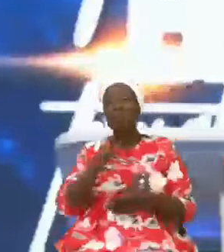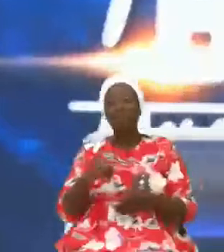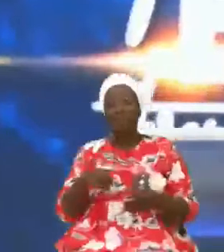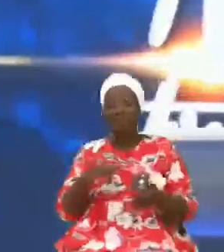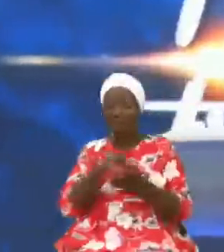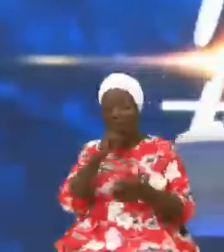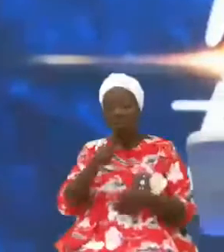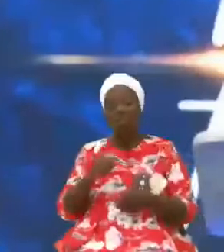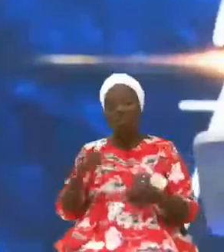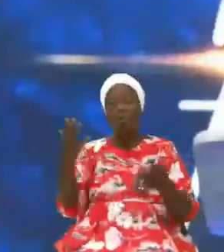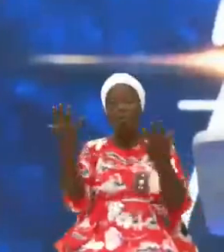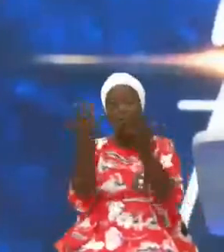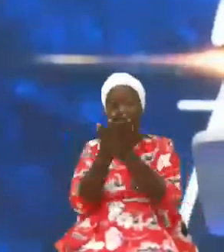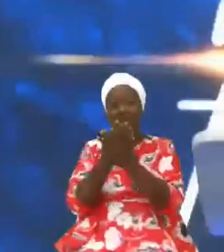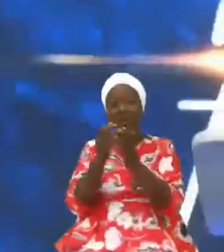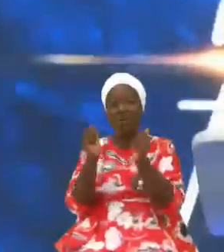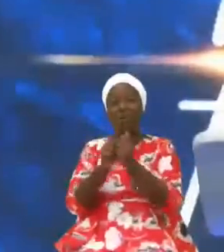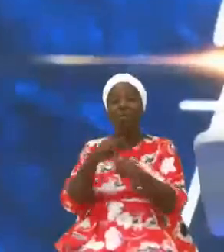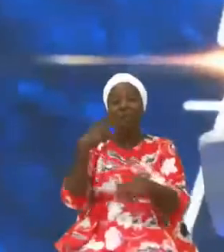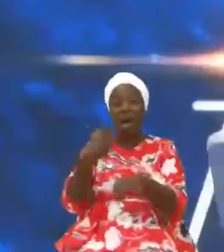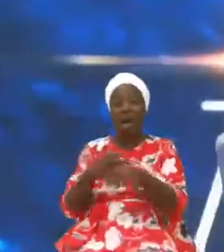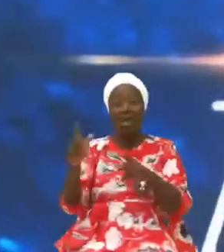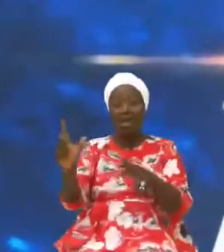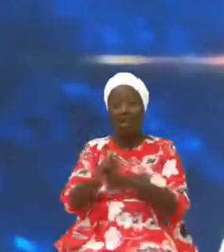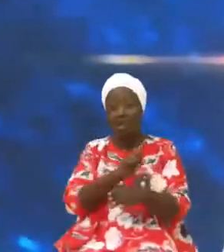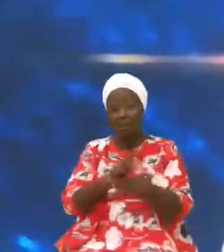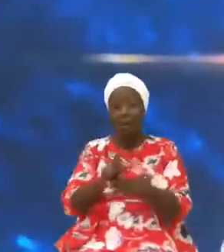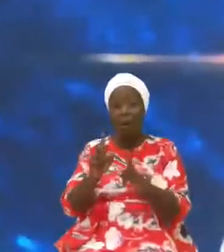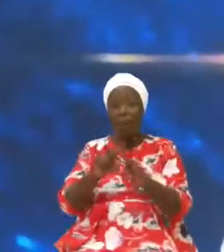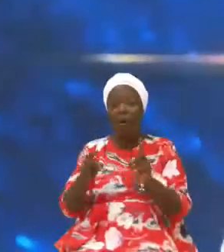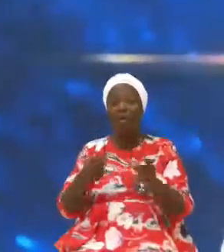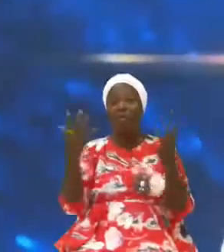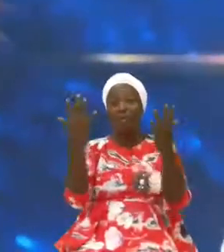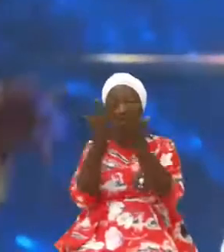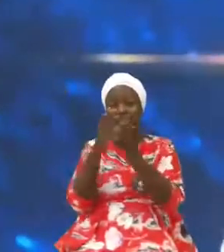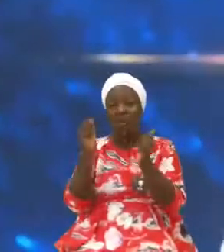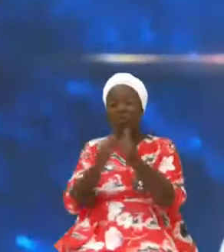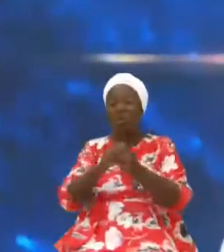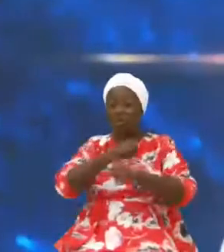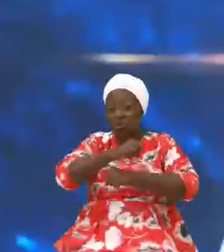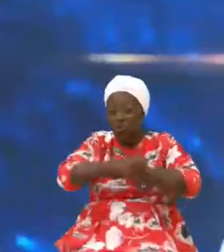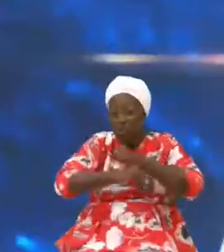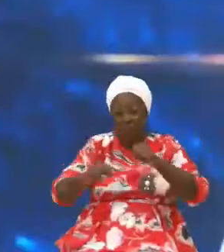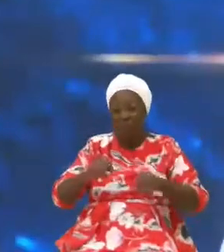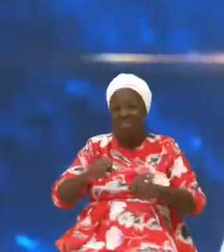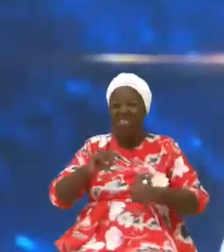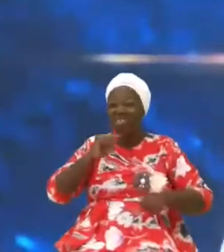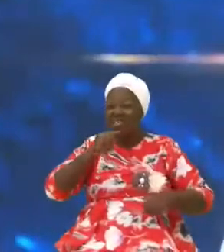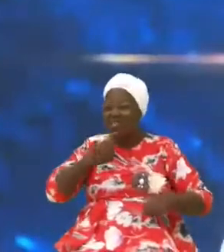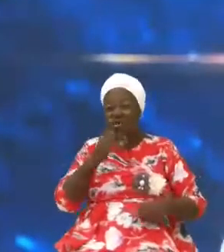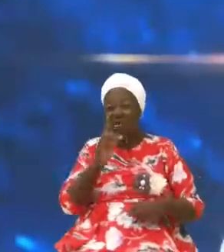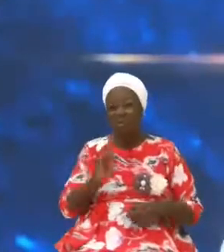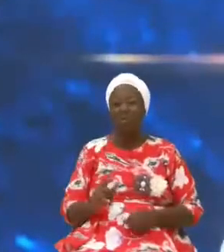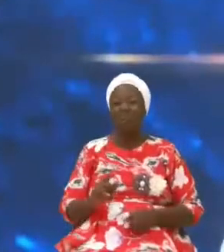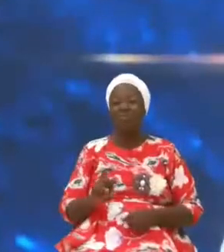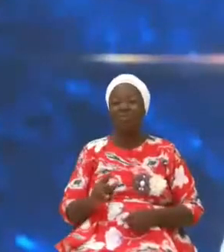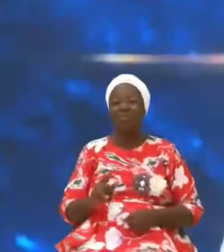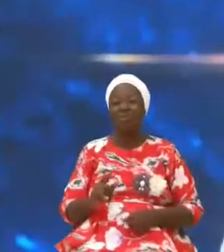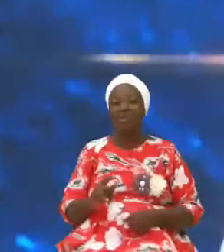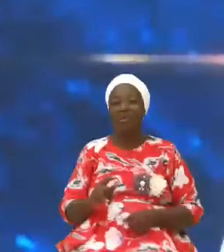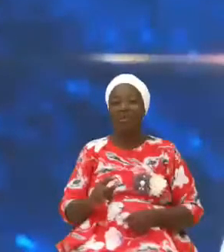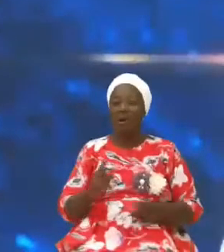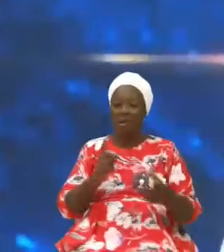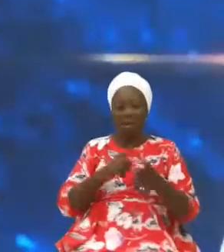it's prison with suffering, unbearable pain. And now we're